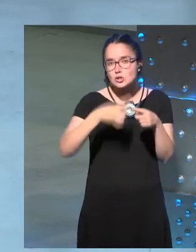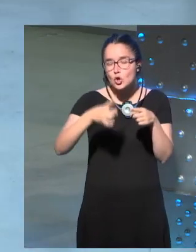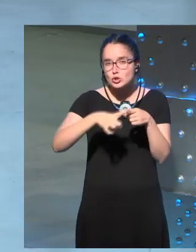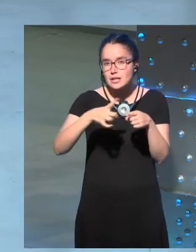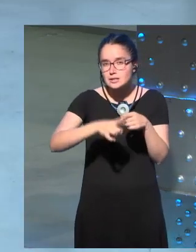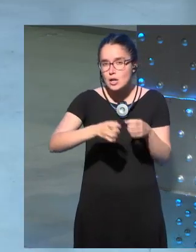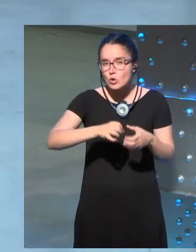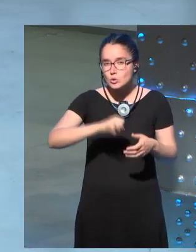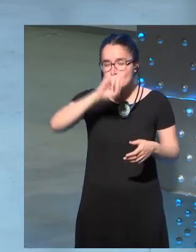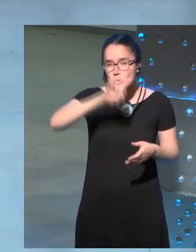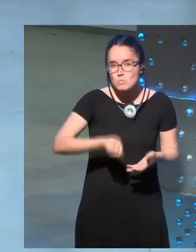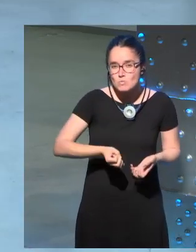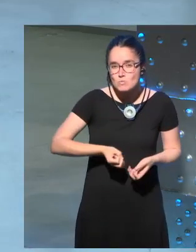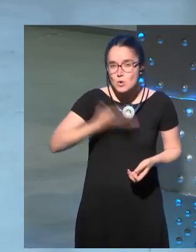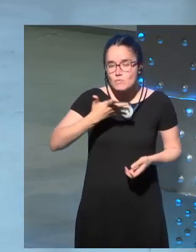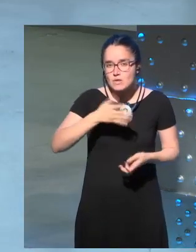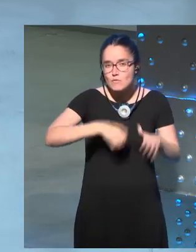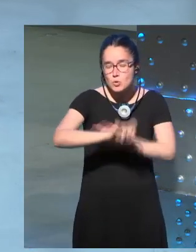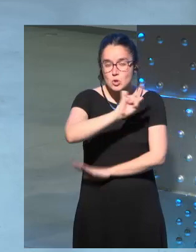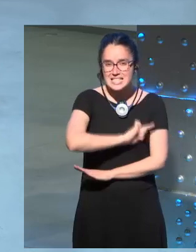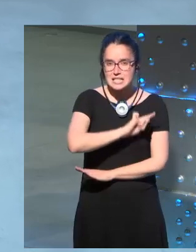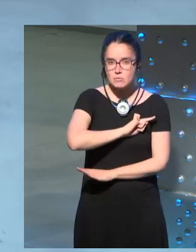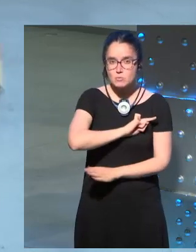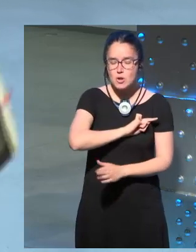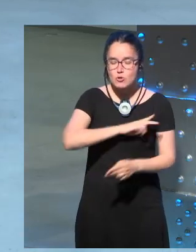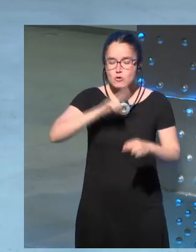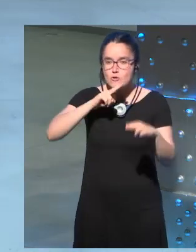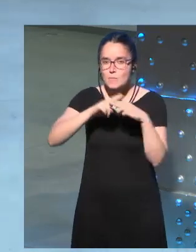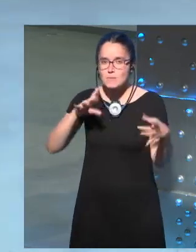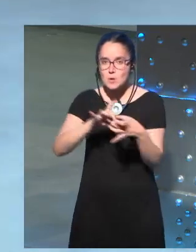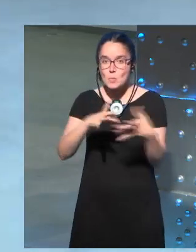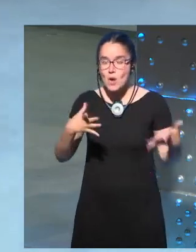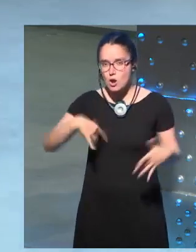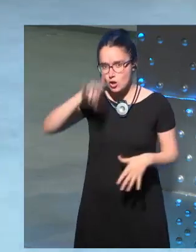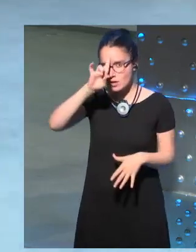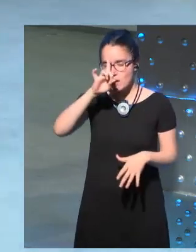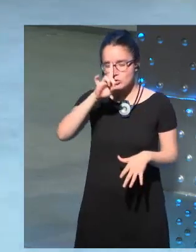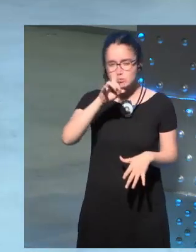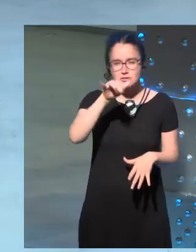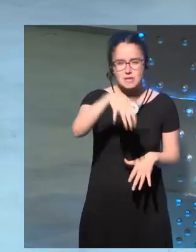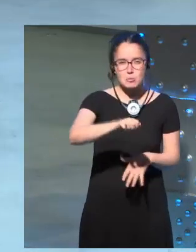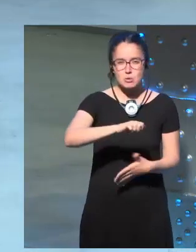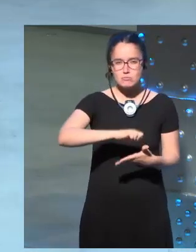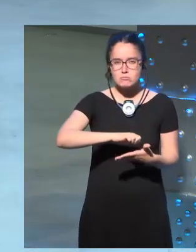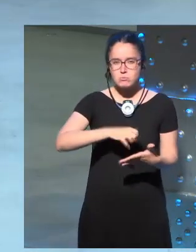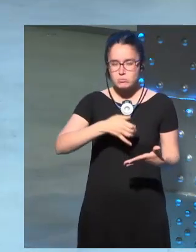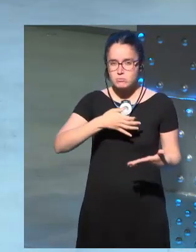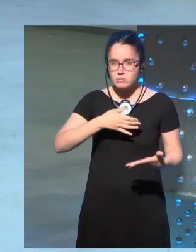to put a language to many things that football supporters feel, but we didn't know how to call them. So